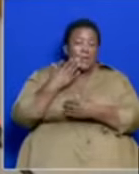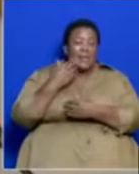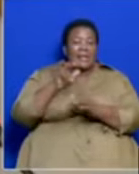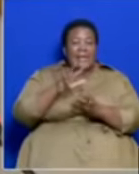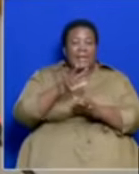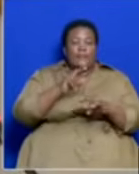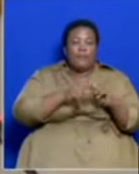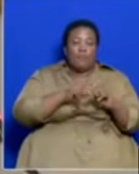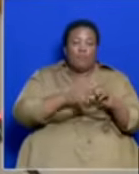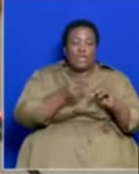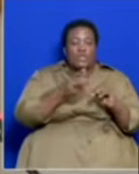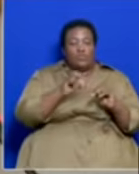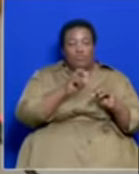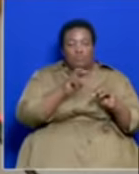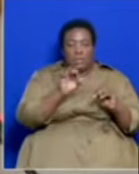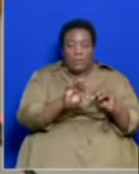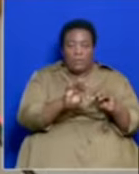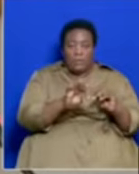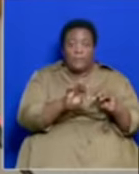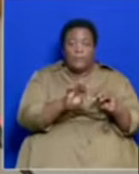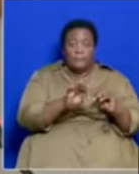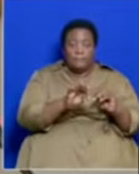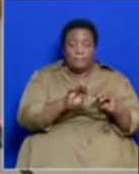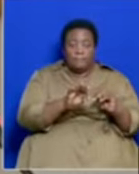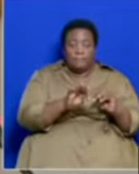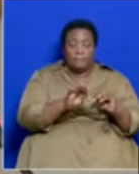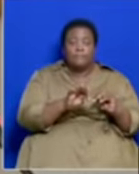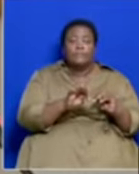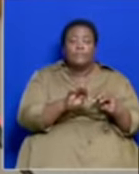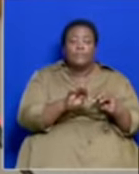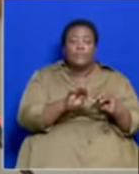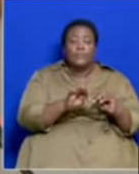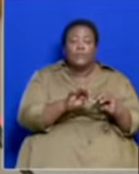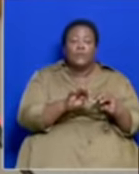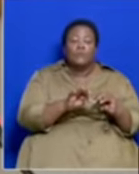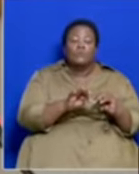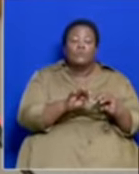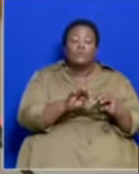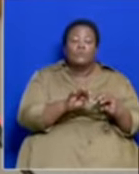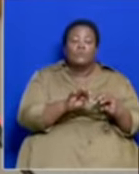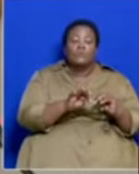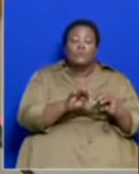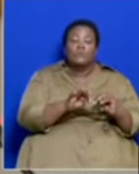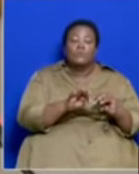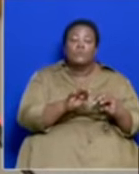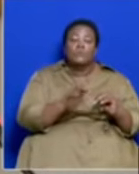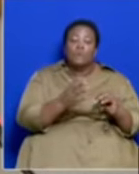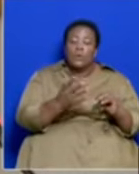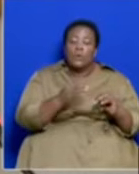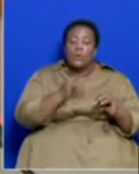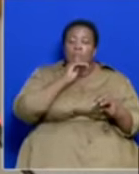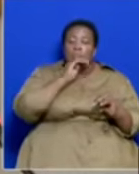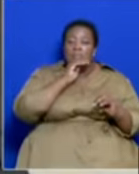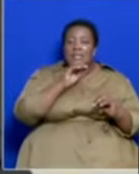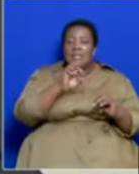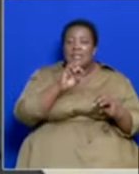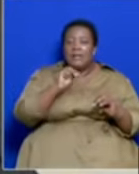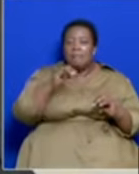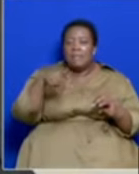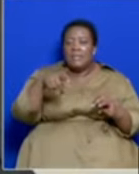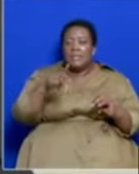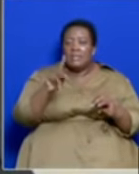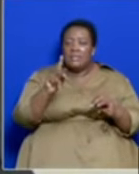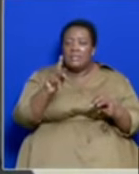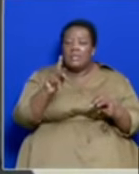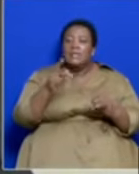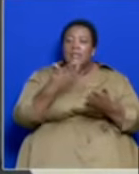2023. And it would appear that Empd was able to obtain a statement